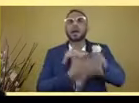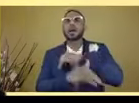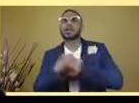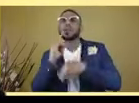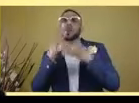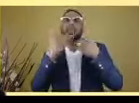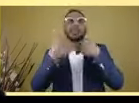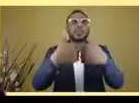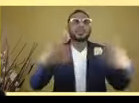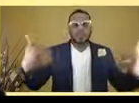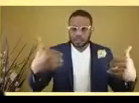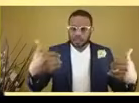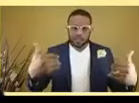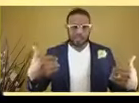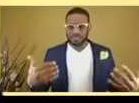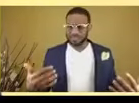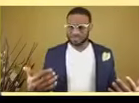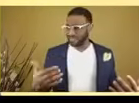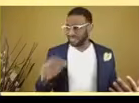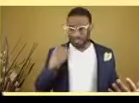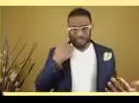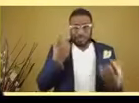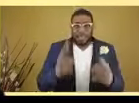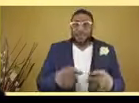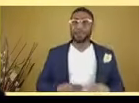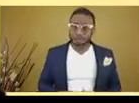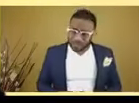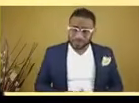divided, like as though it just happened.